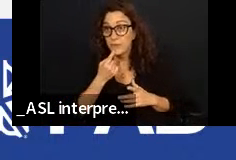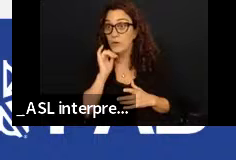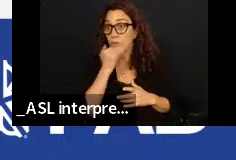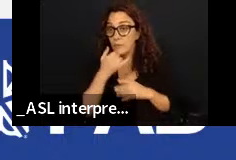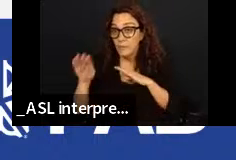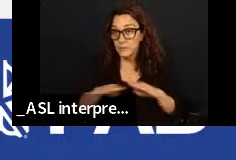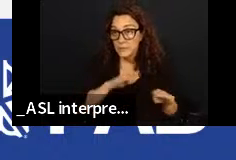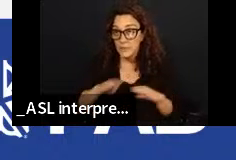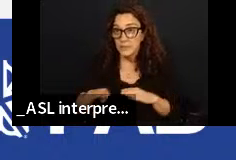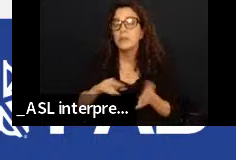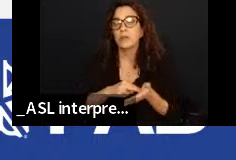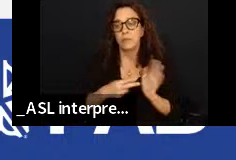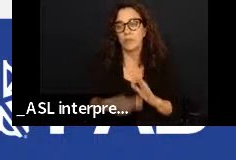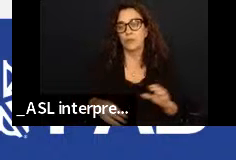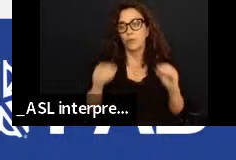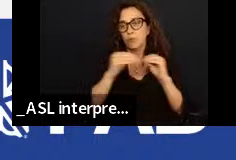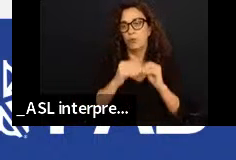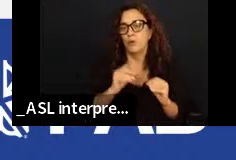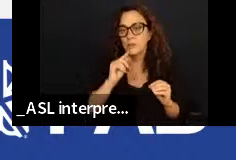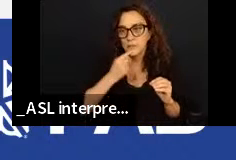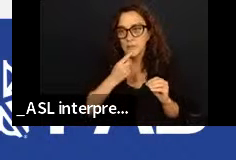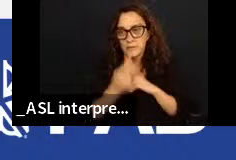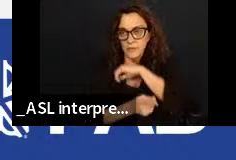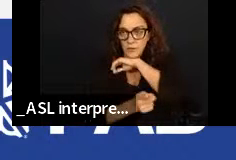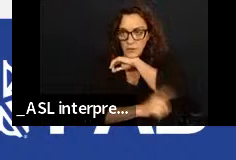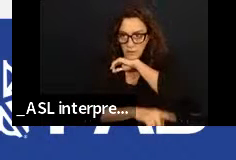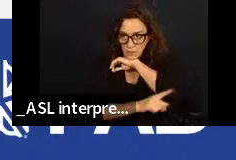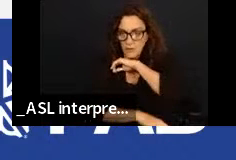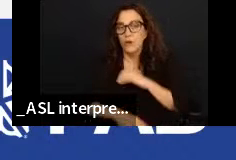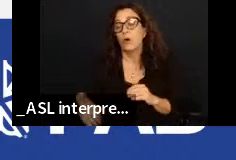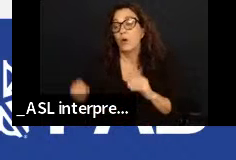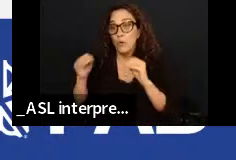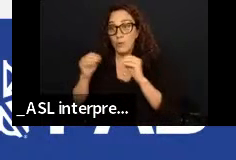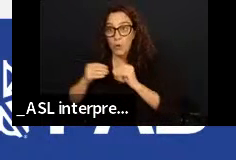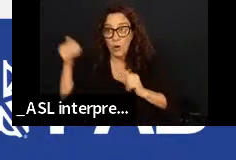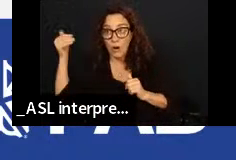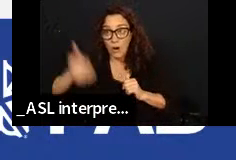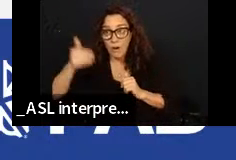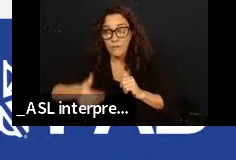increases or as the number of instances of misconduct increases.